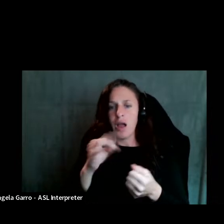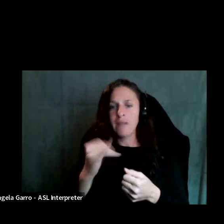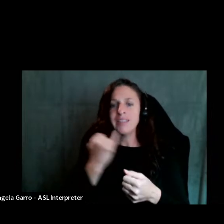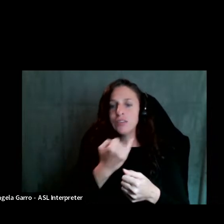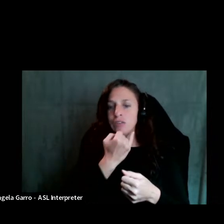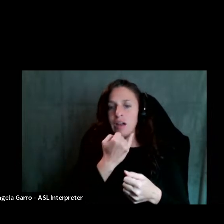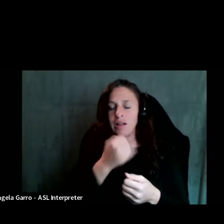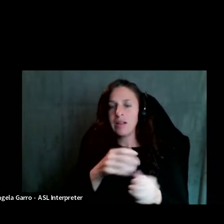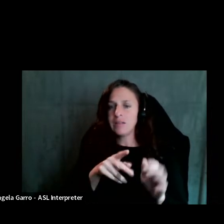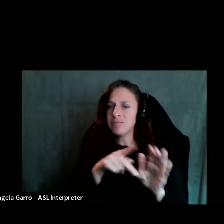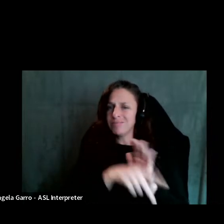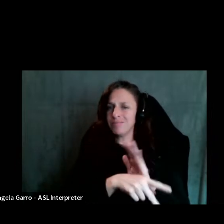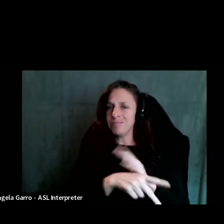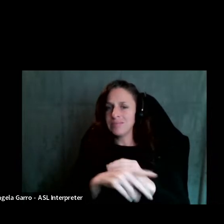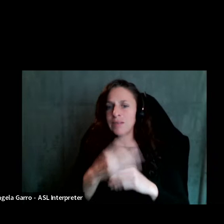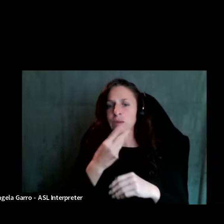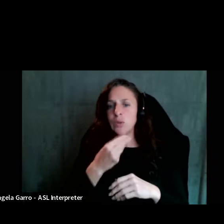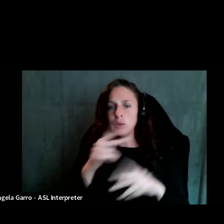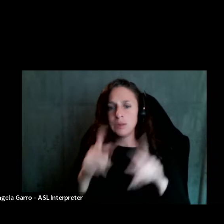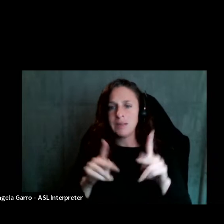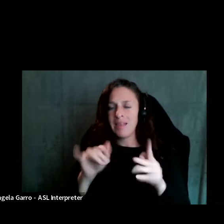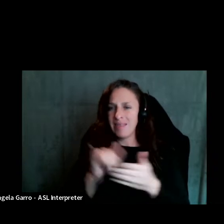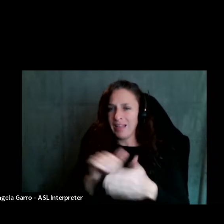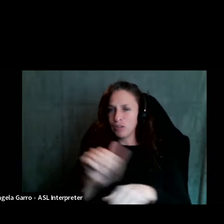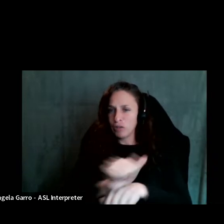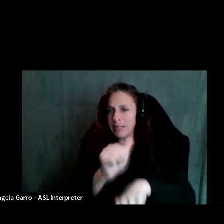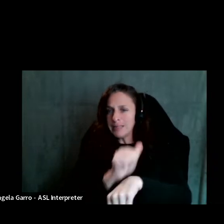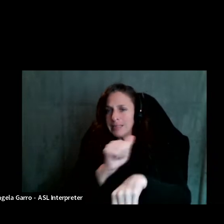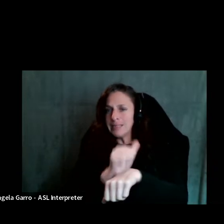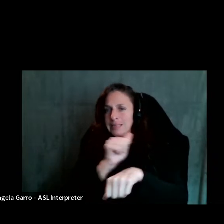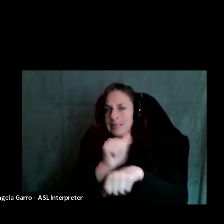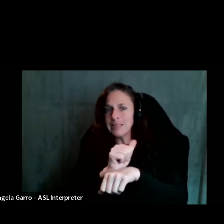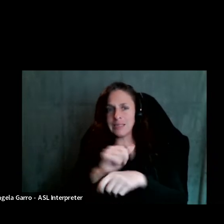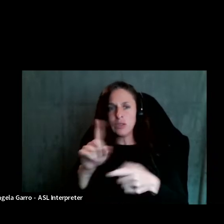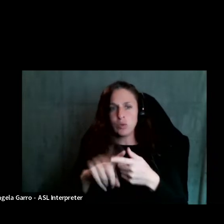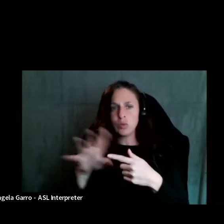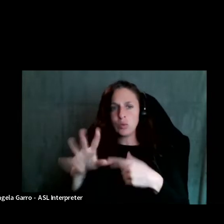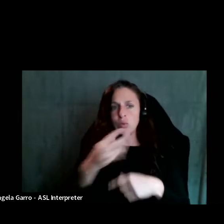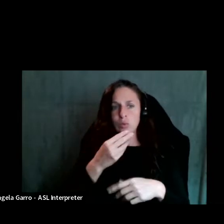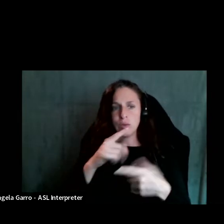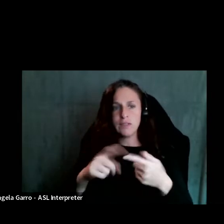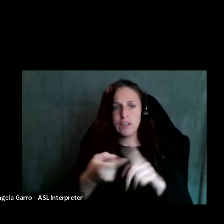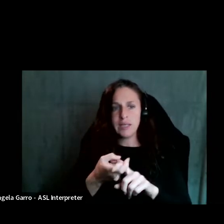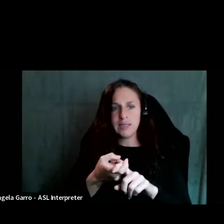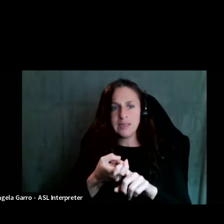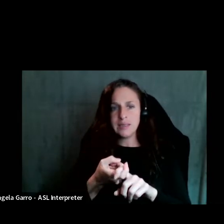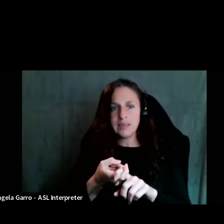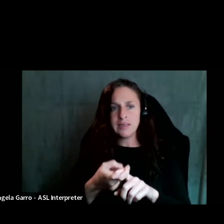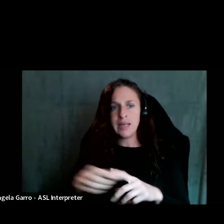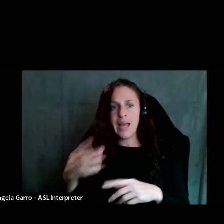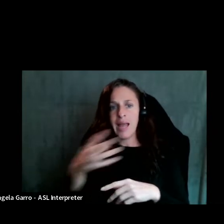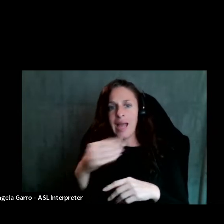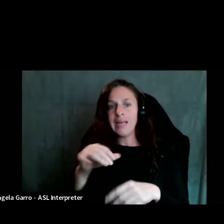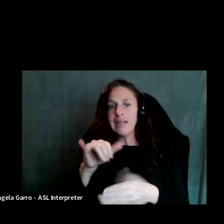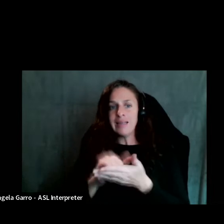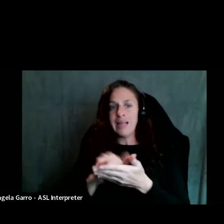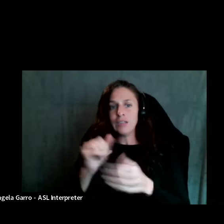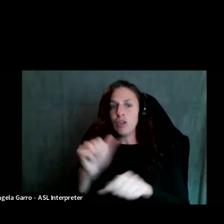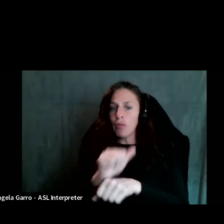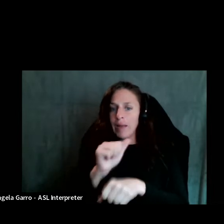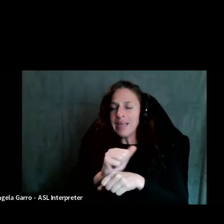people. It's threatening at best to your Jewish friends. And it's threatening